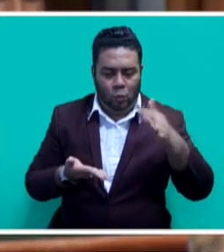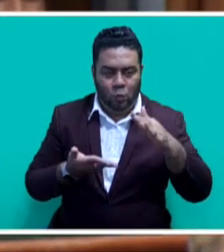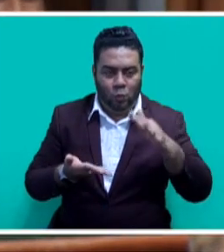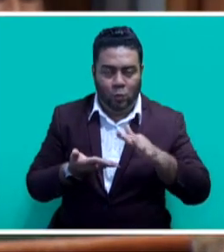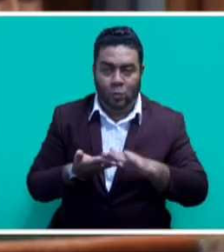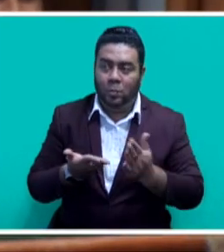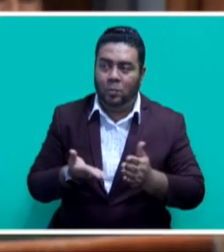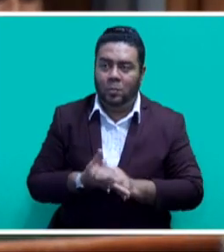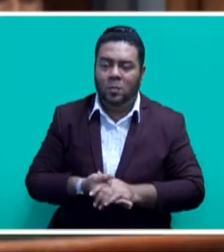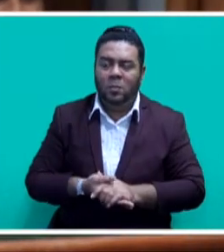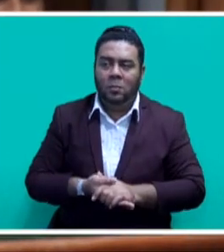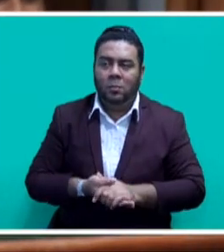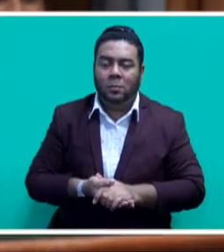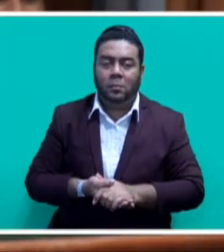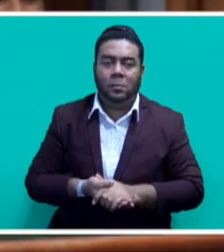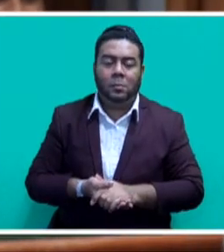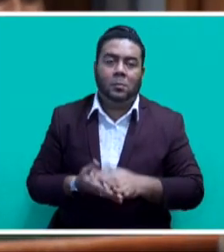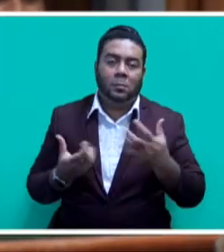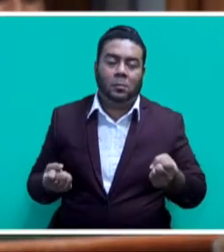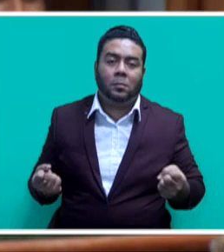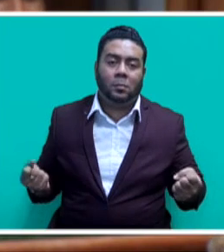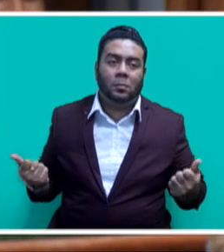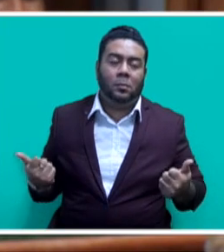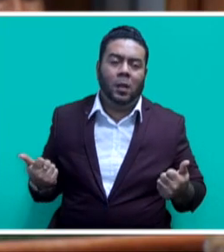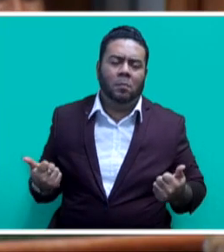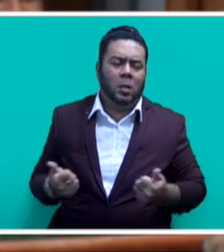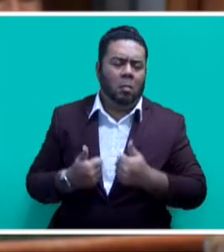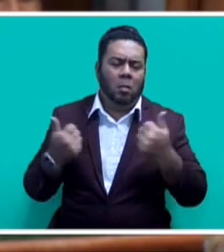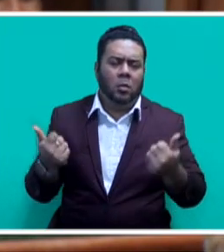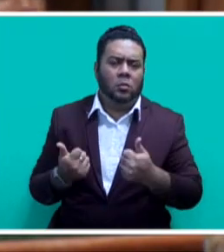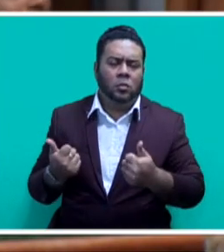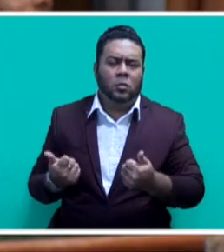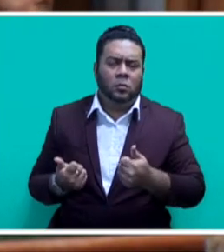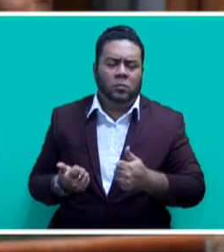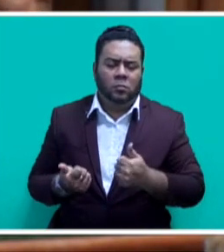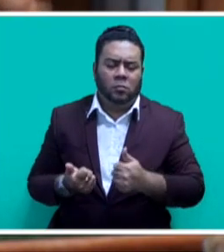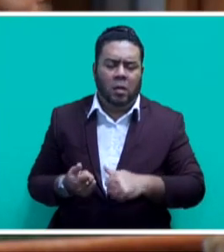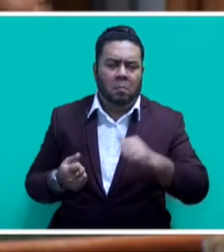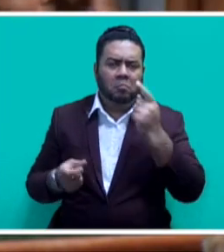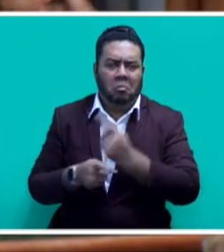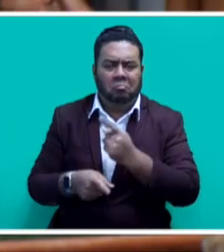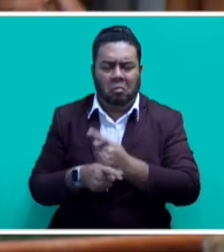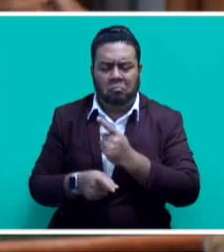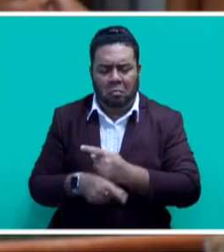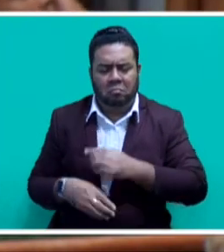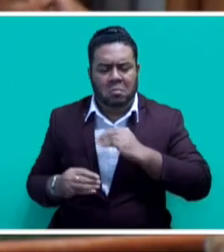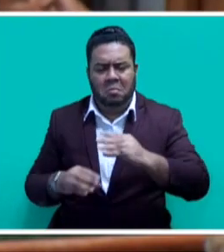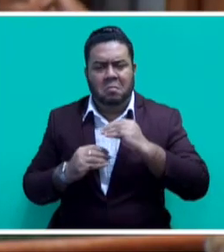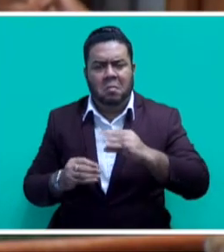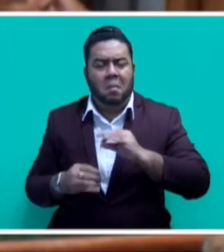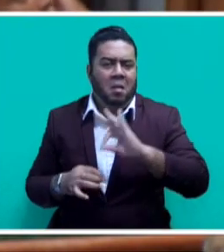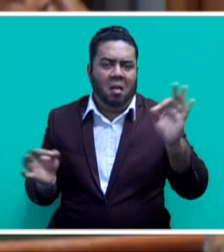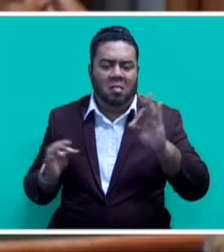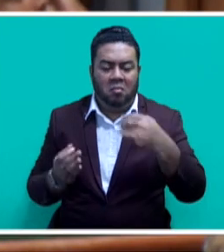There has been a lot of hot air, but nothing to show for it when